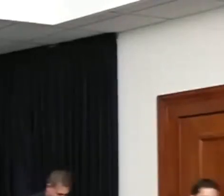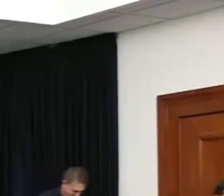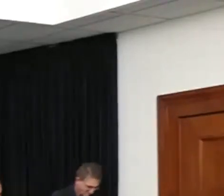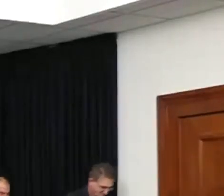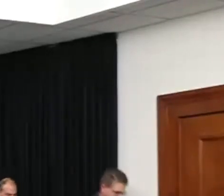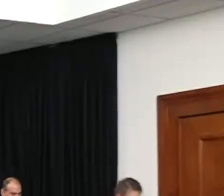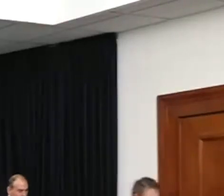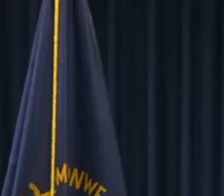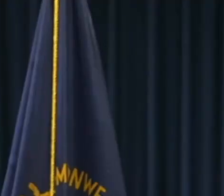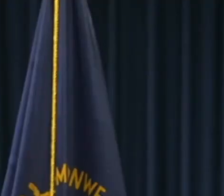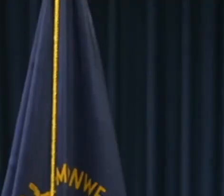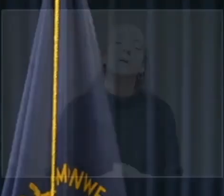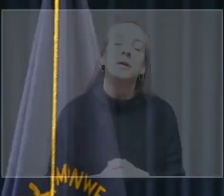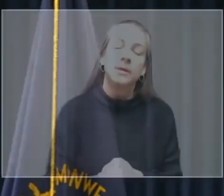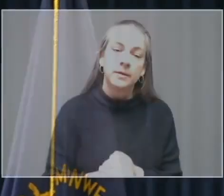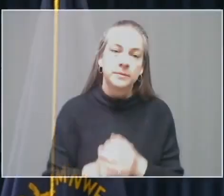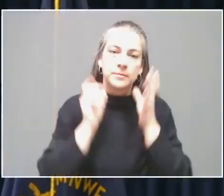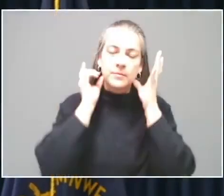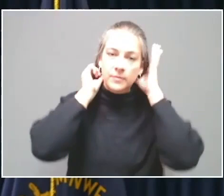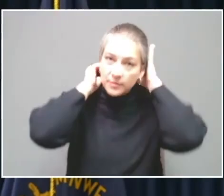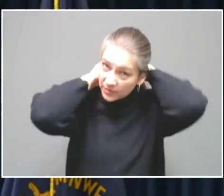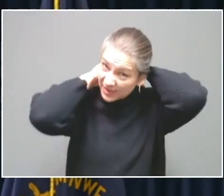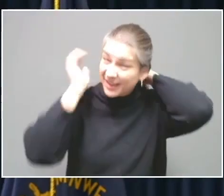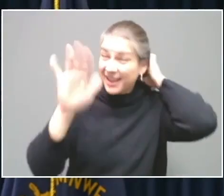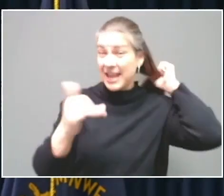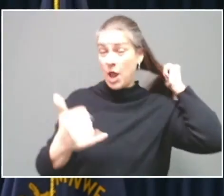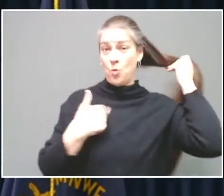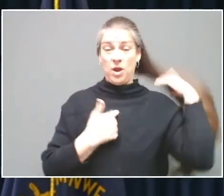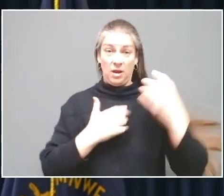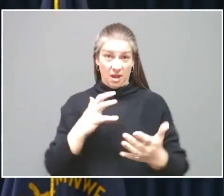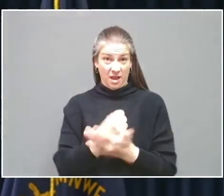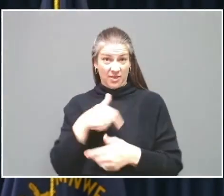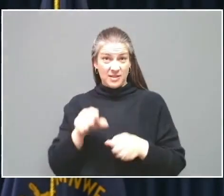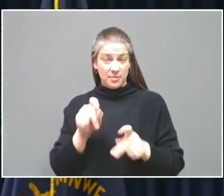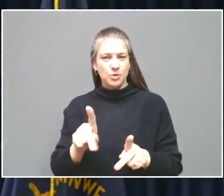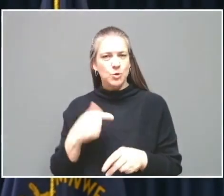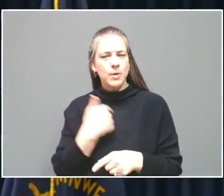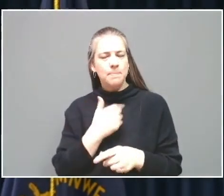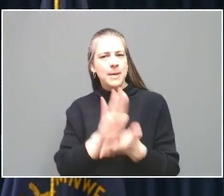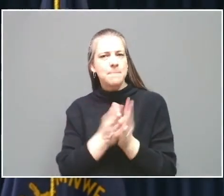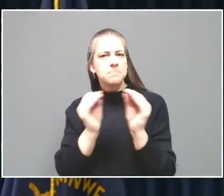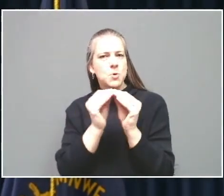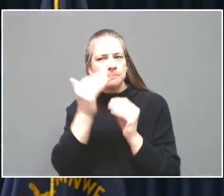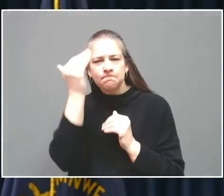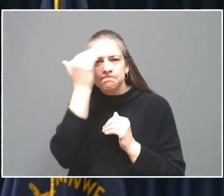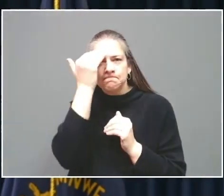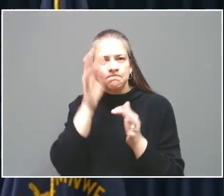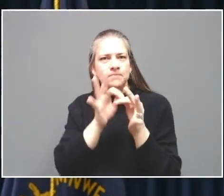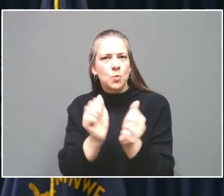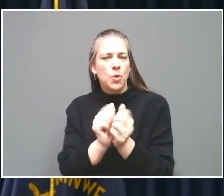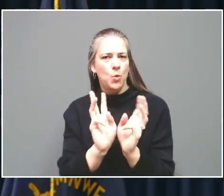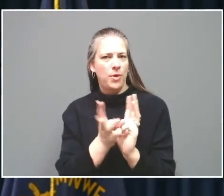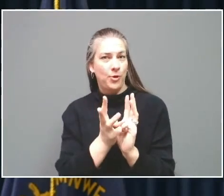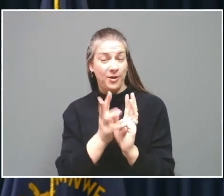Let's all use this as an opportunity to be more weather aware. I'm really proud, especially during that polar plunge and some other